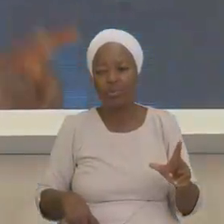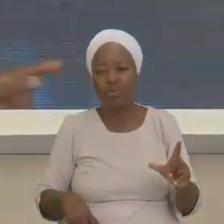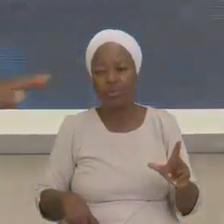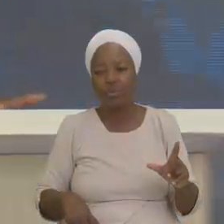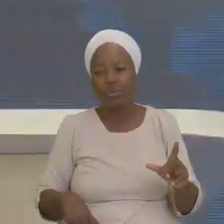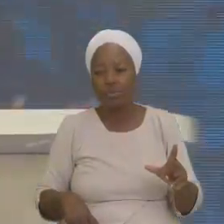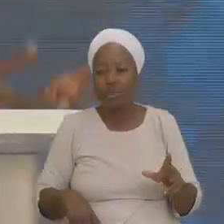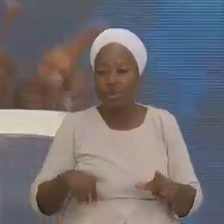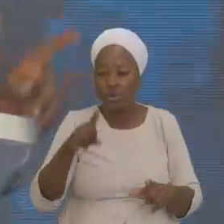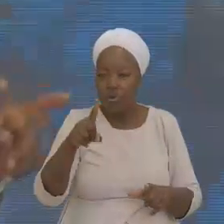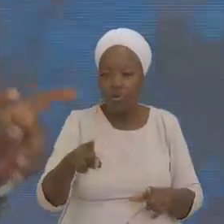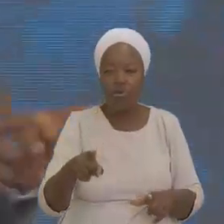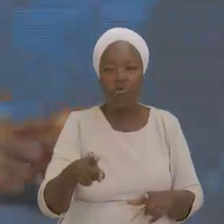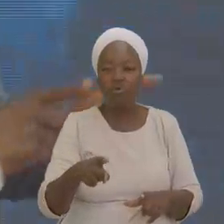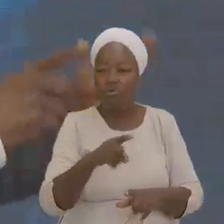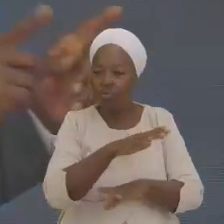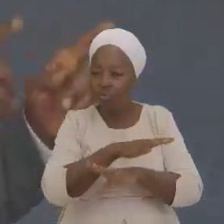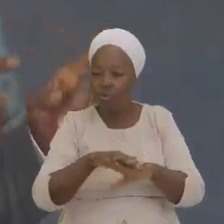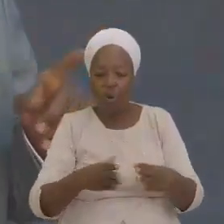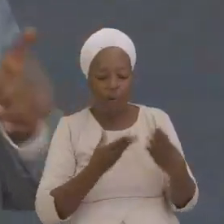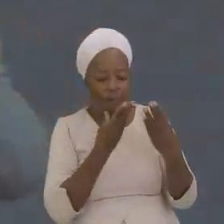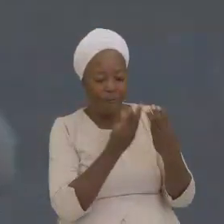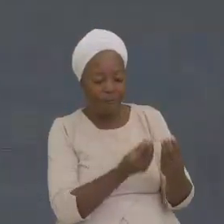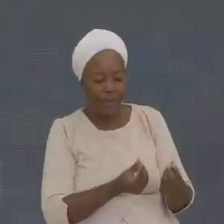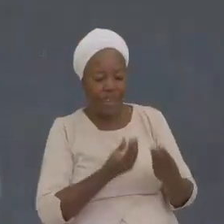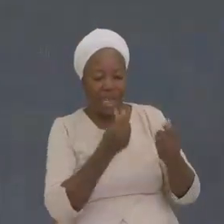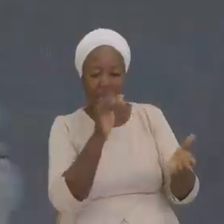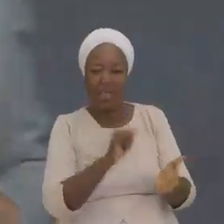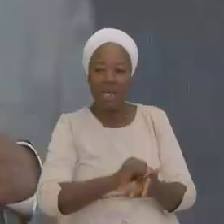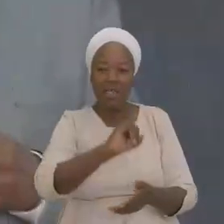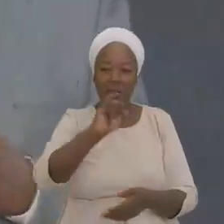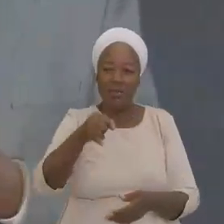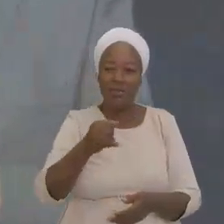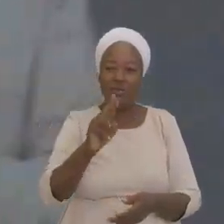You stab the Judas in you to death.